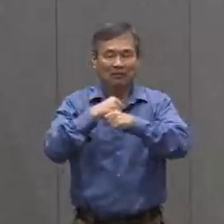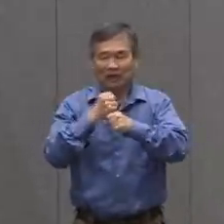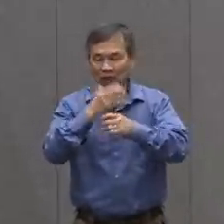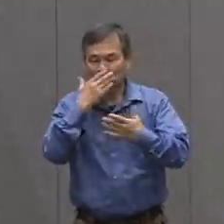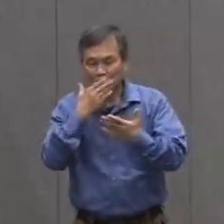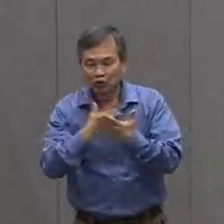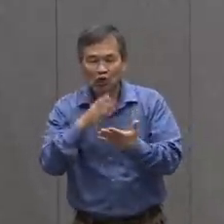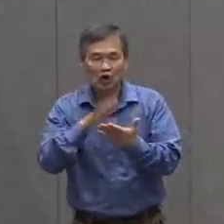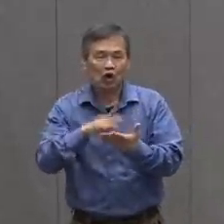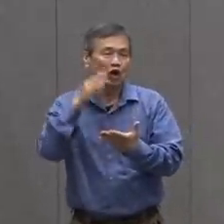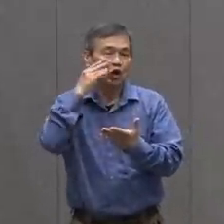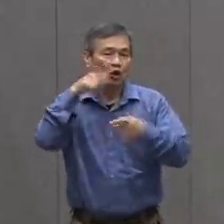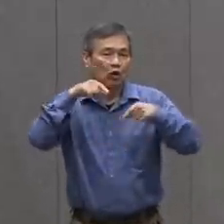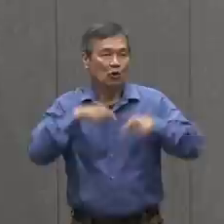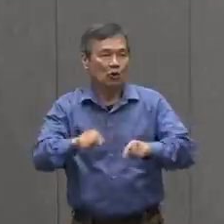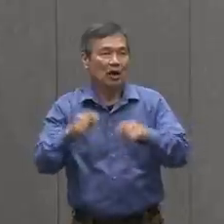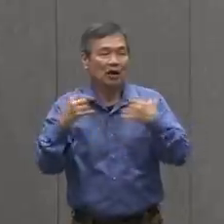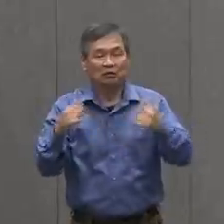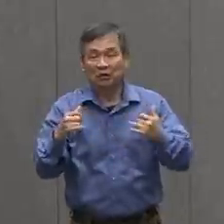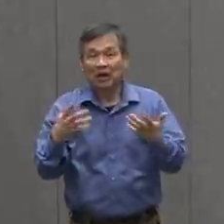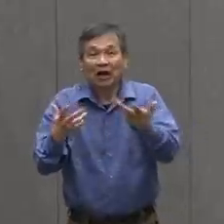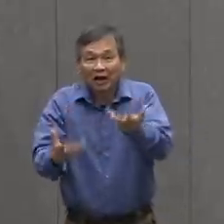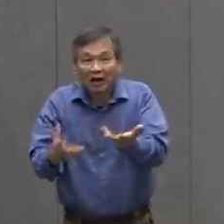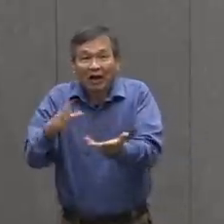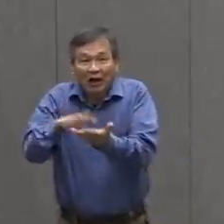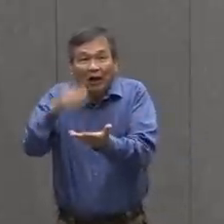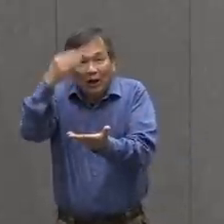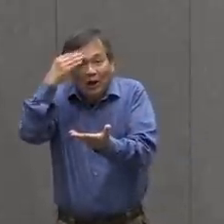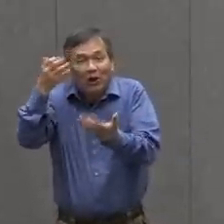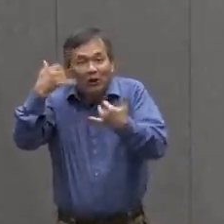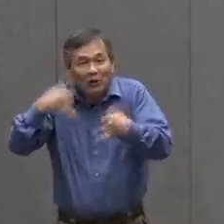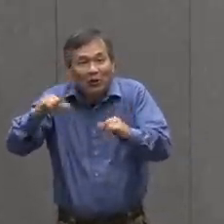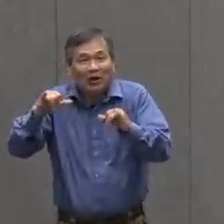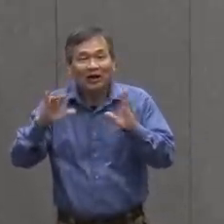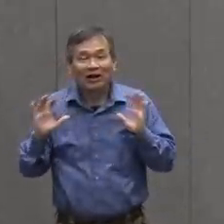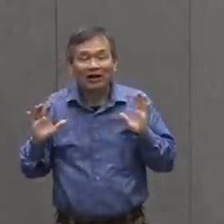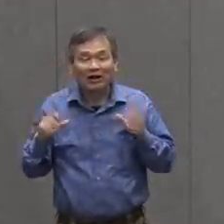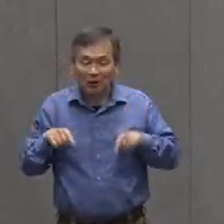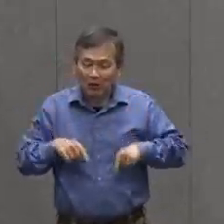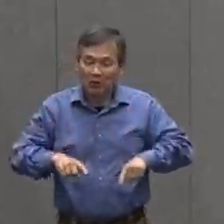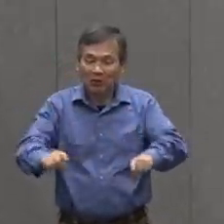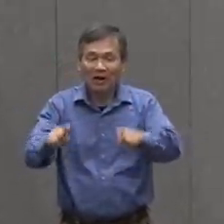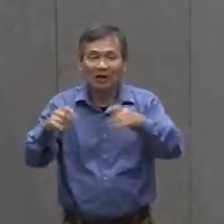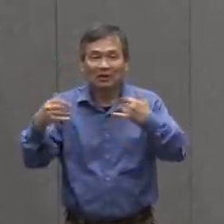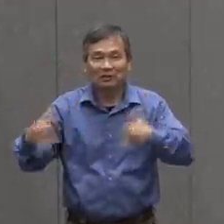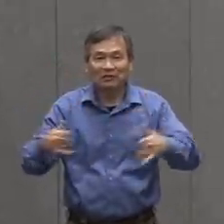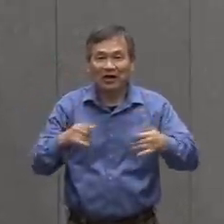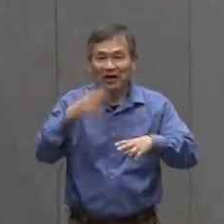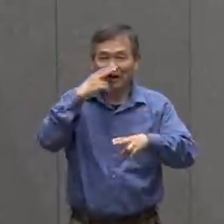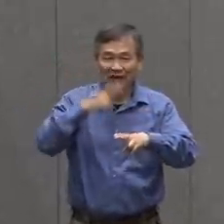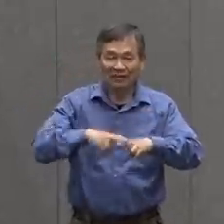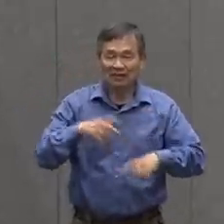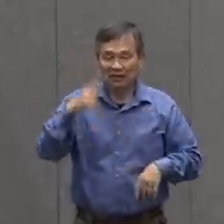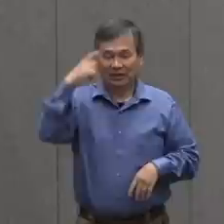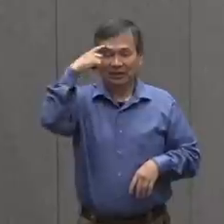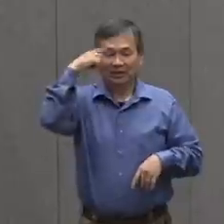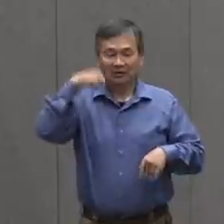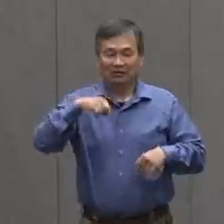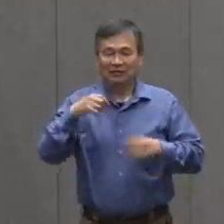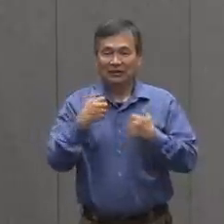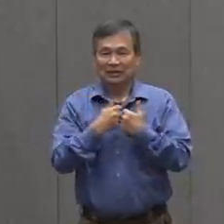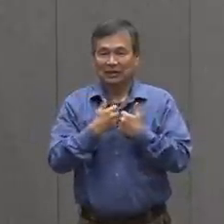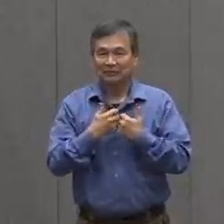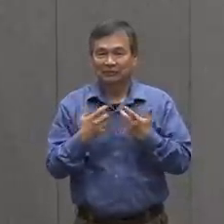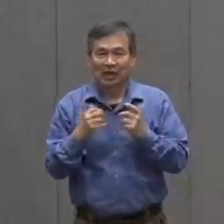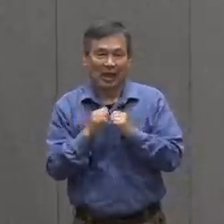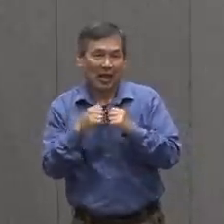playing. That's the best way to learn while you're having fun. So as we play this game today, I want you to think, how